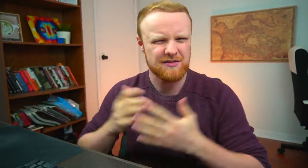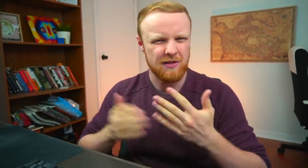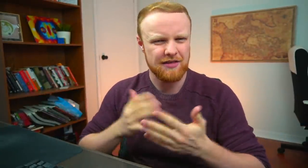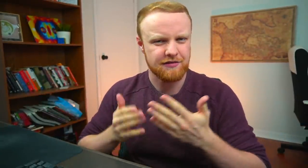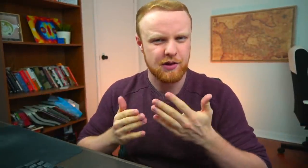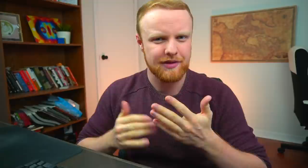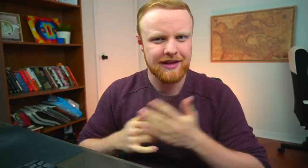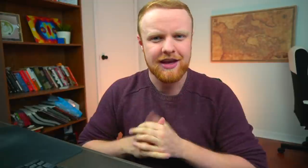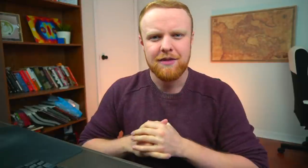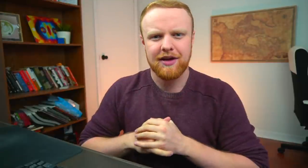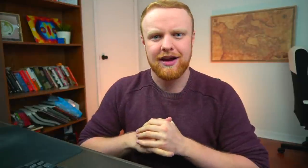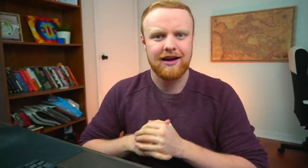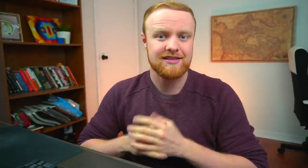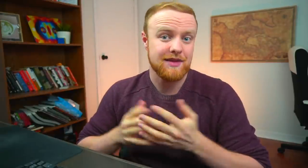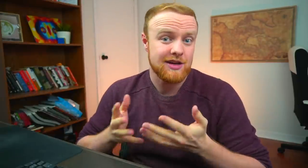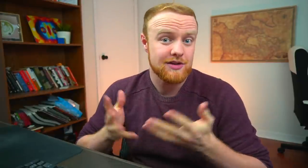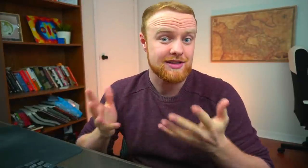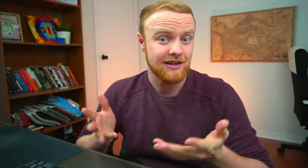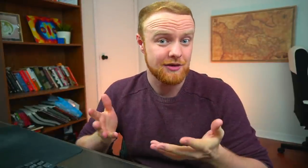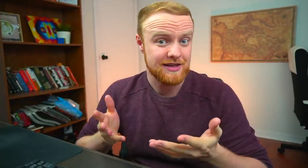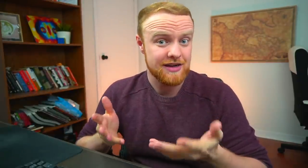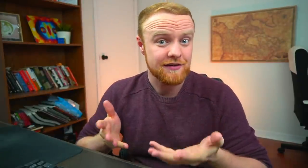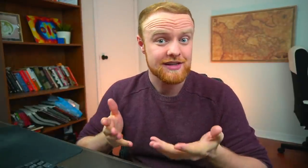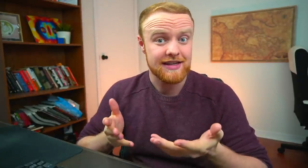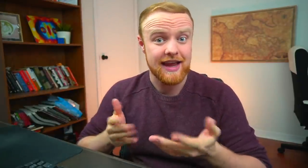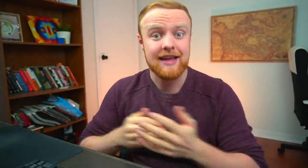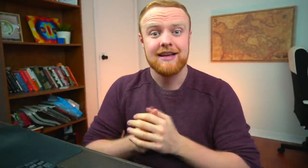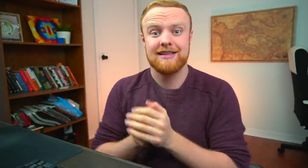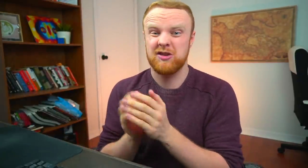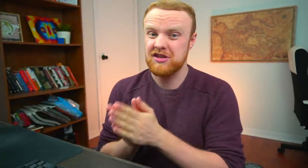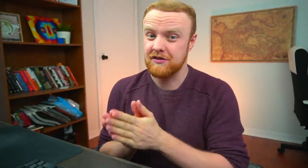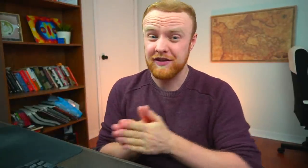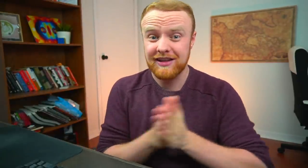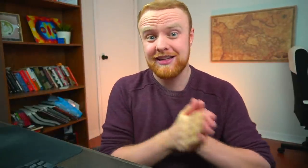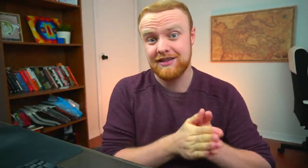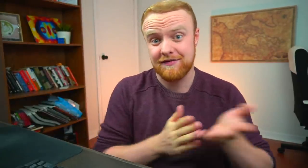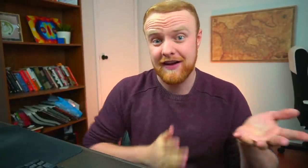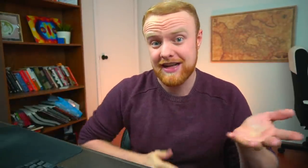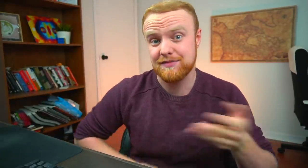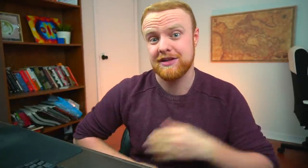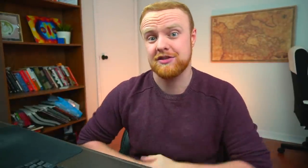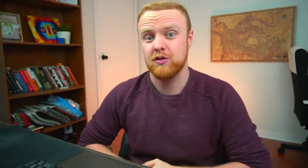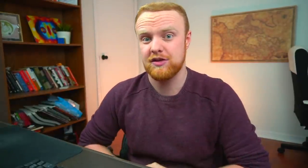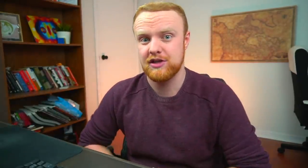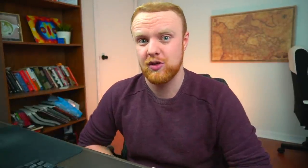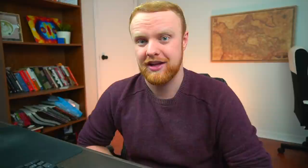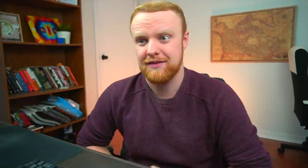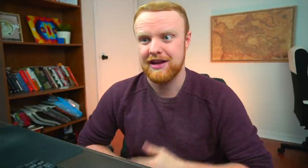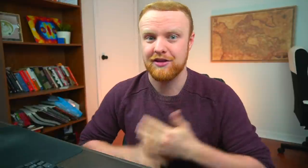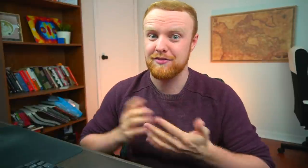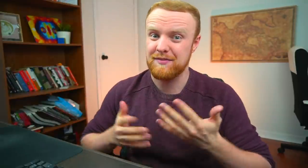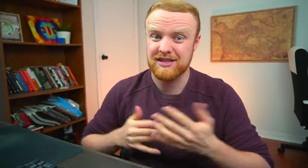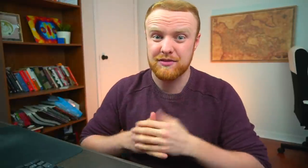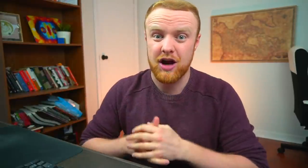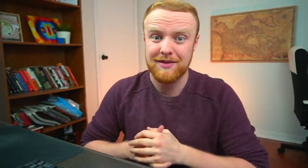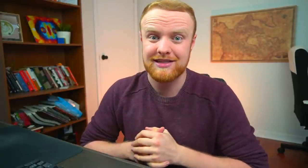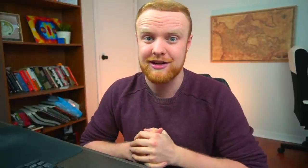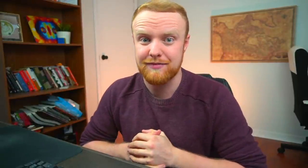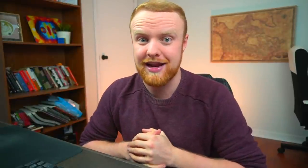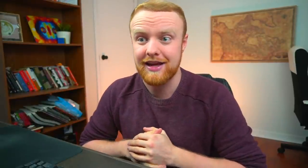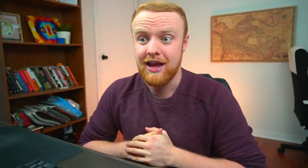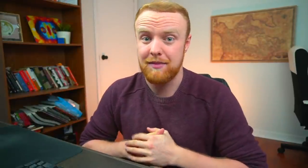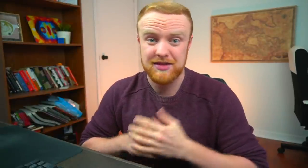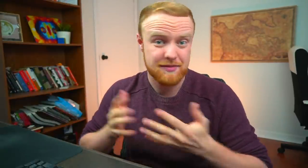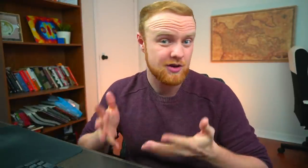something he does rather frequently, but something I noticed a little bit different today is that Chrystia Freeland, the finance minister, is going to be joining him. Now, there might be some comments